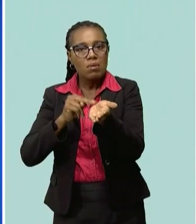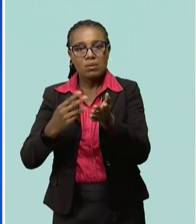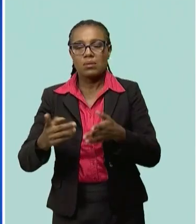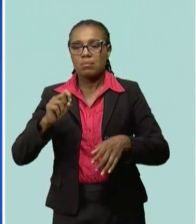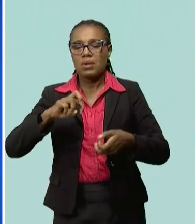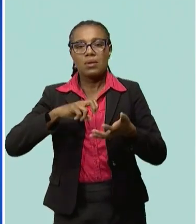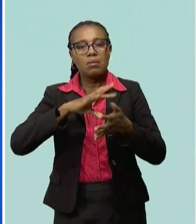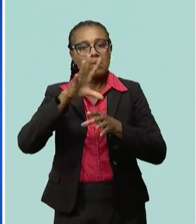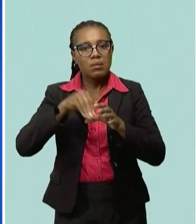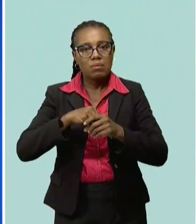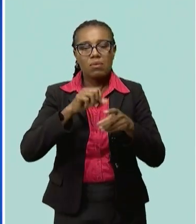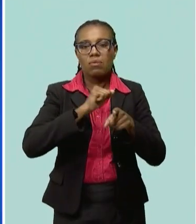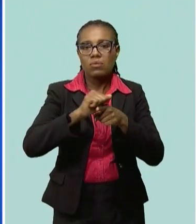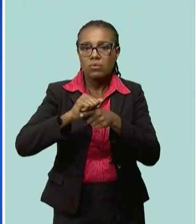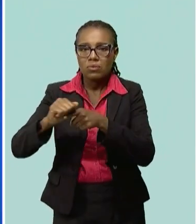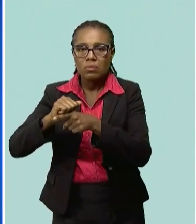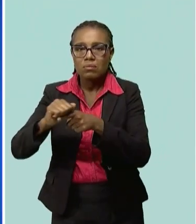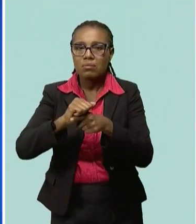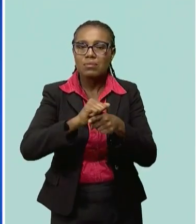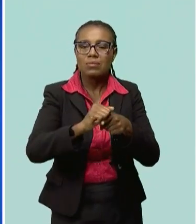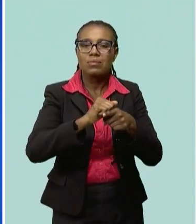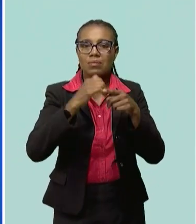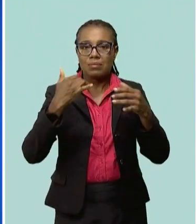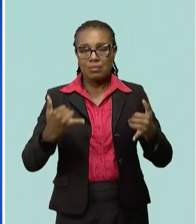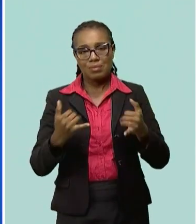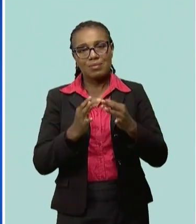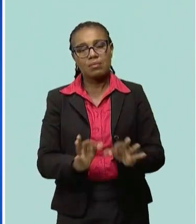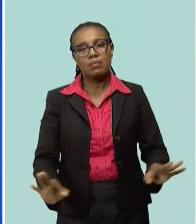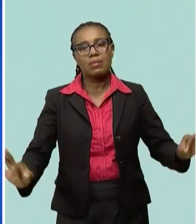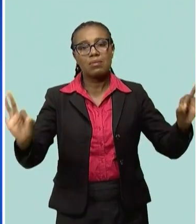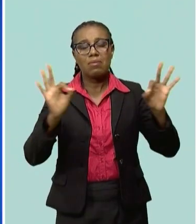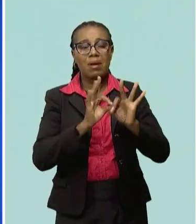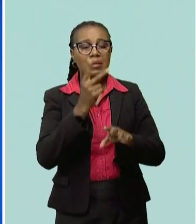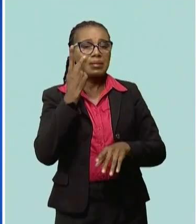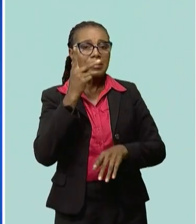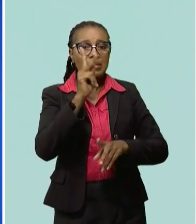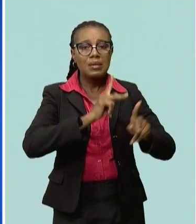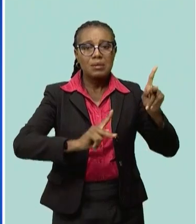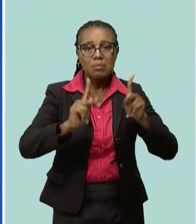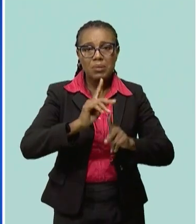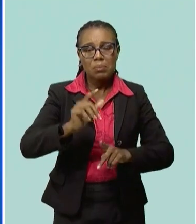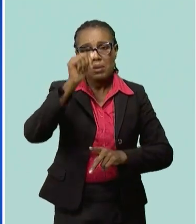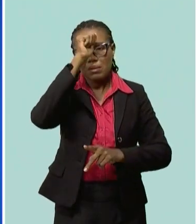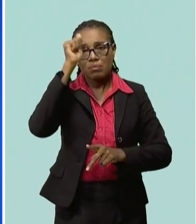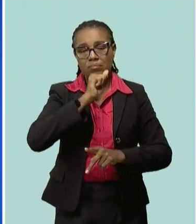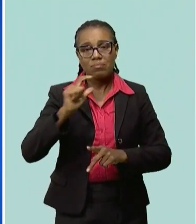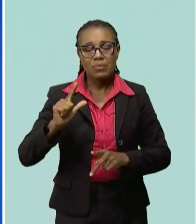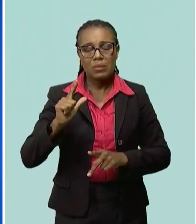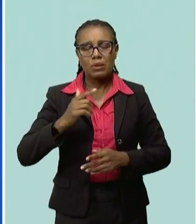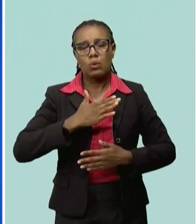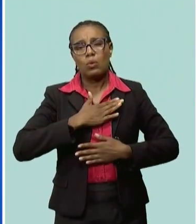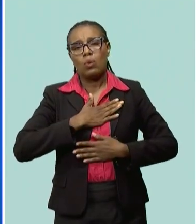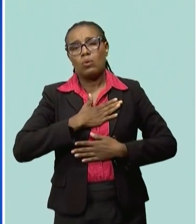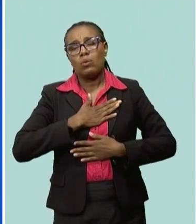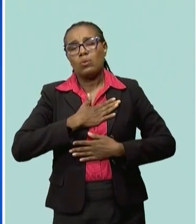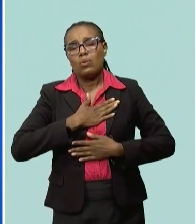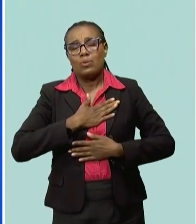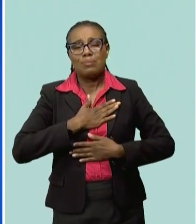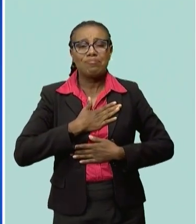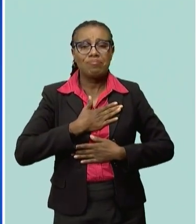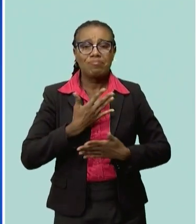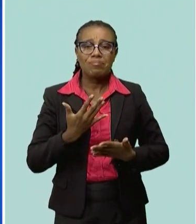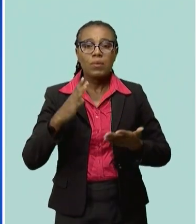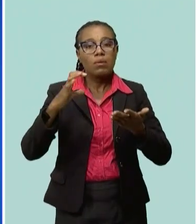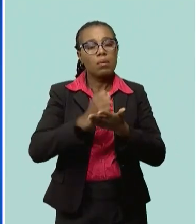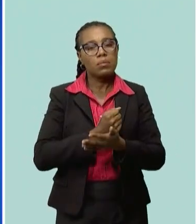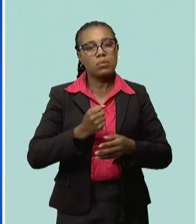more nurses and so on. This is one of the most heartbreaking diseases I've ever witnessed. I take this opportunity to